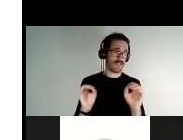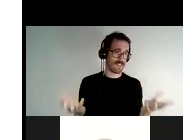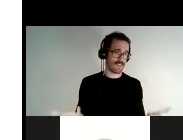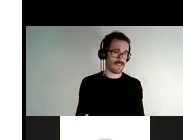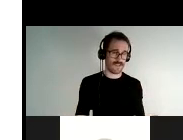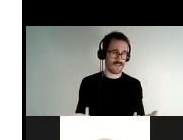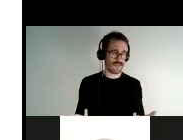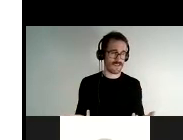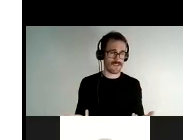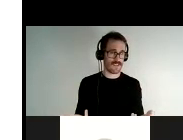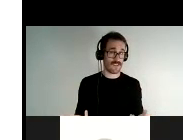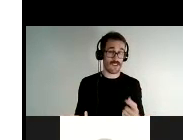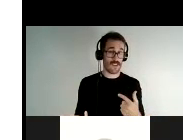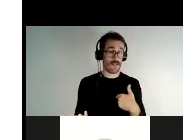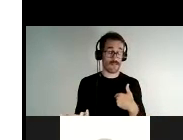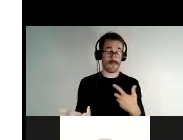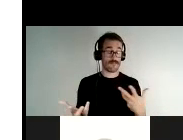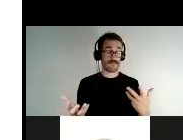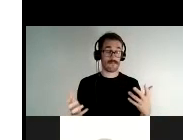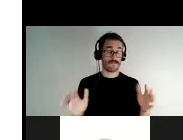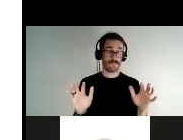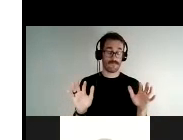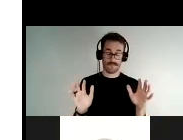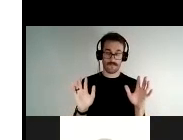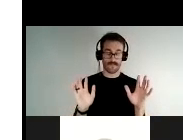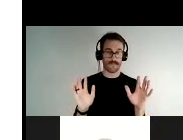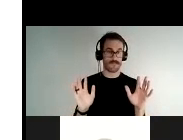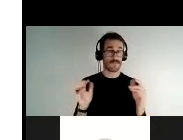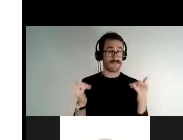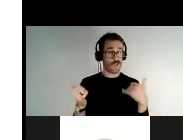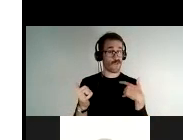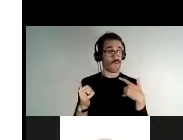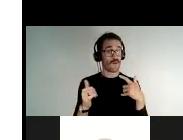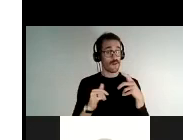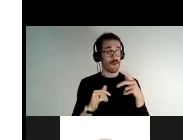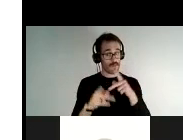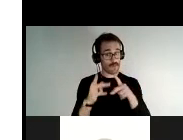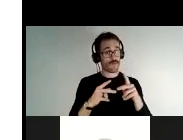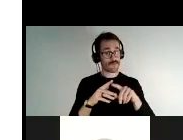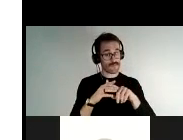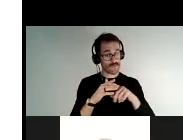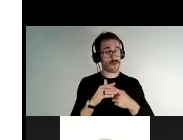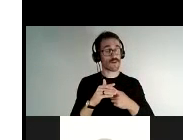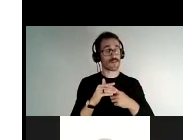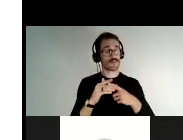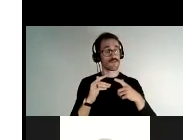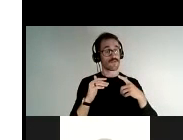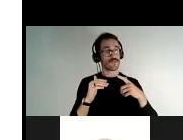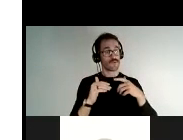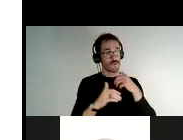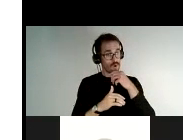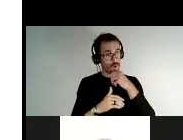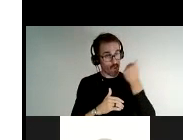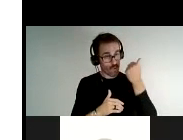it's quite amazing that as the population is aging and getting older as a society, that we